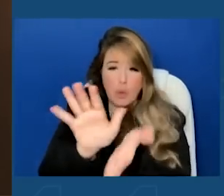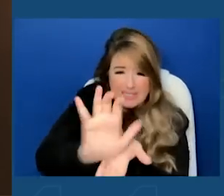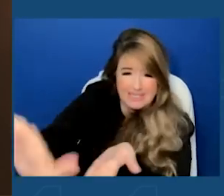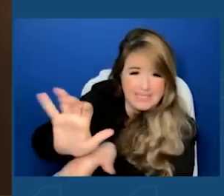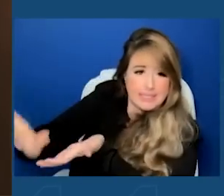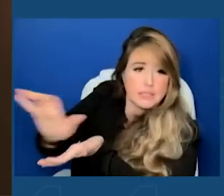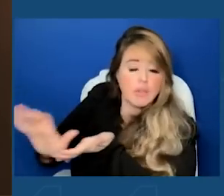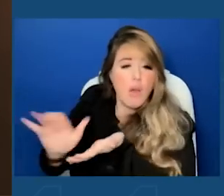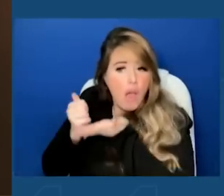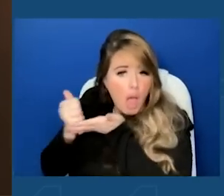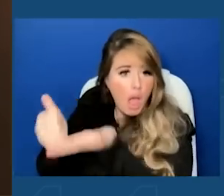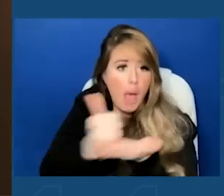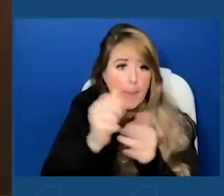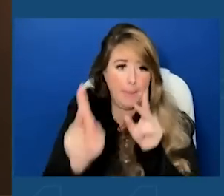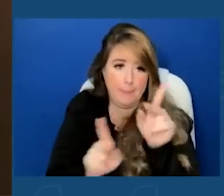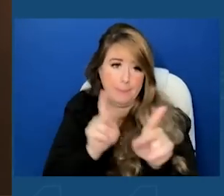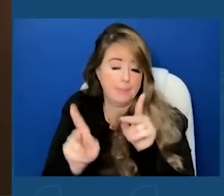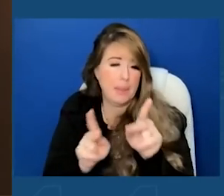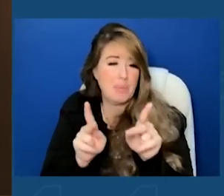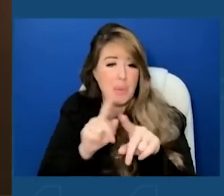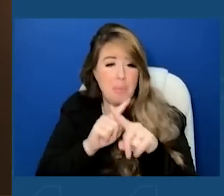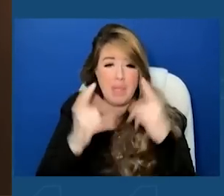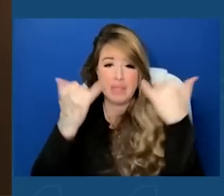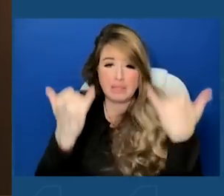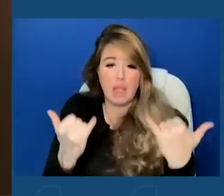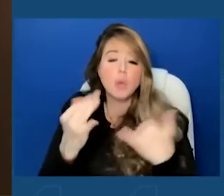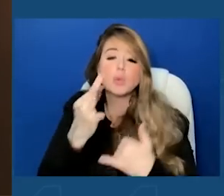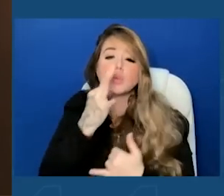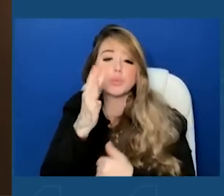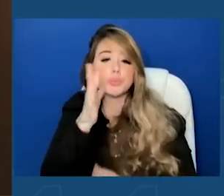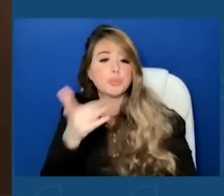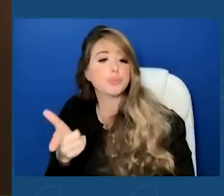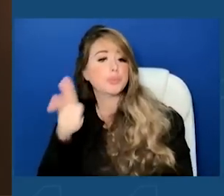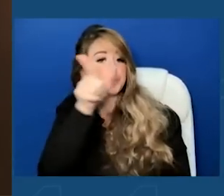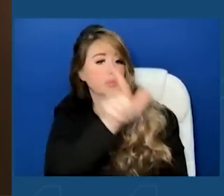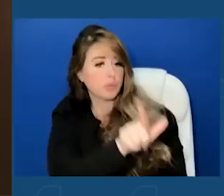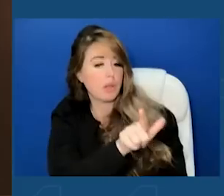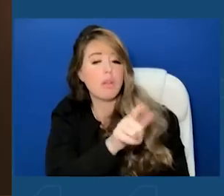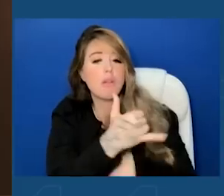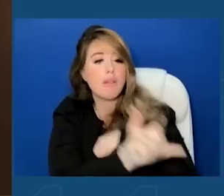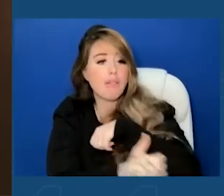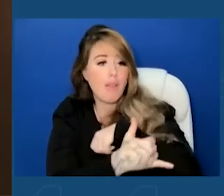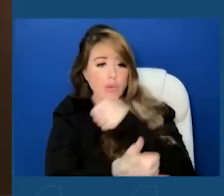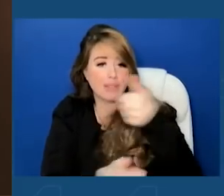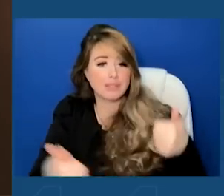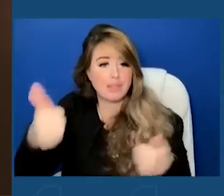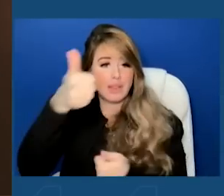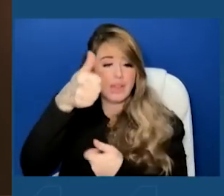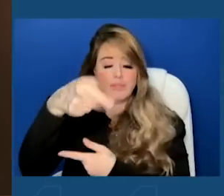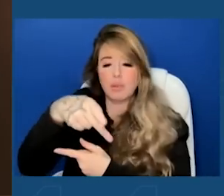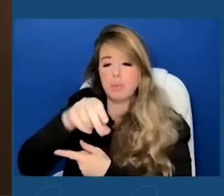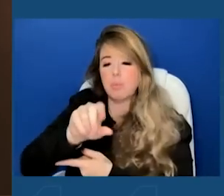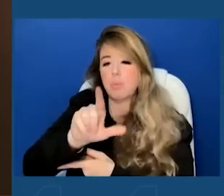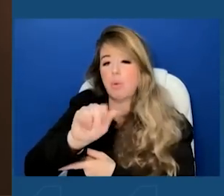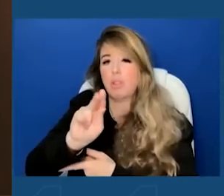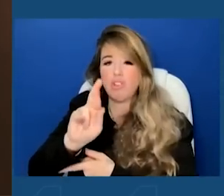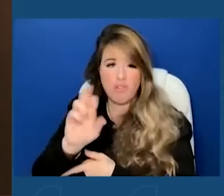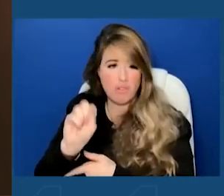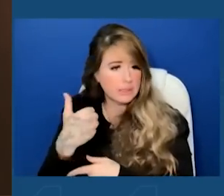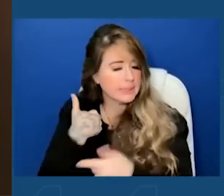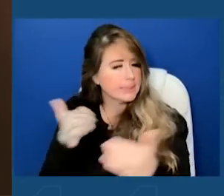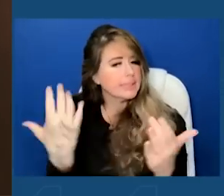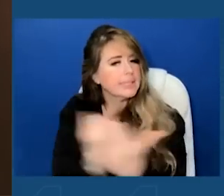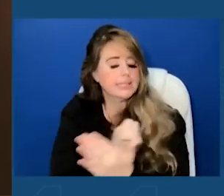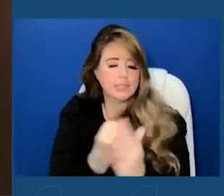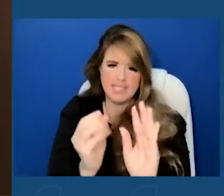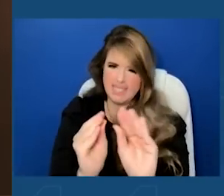I conclude and get ready to turn things over to County Executive Polenkars, I want to make it very clear